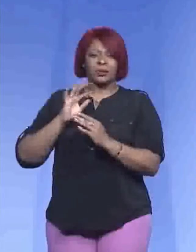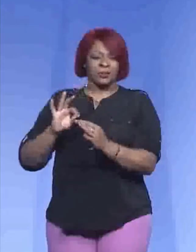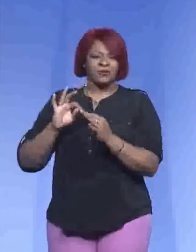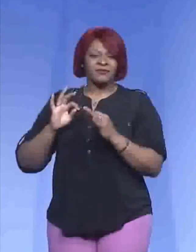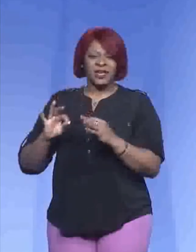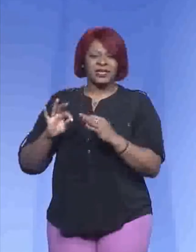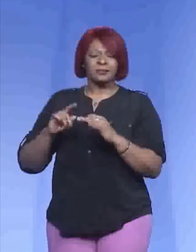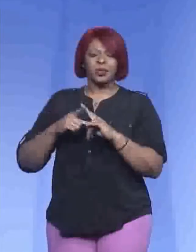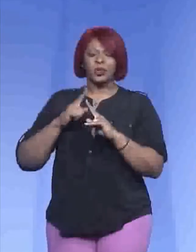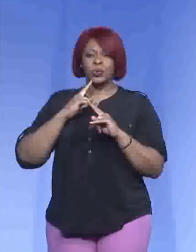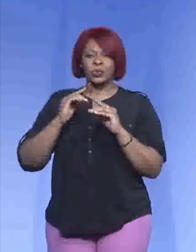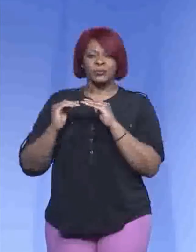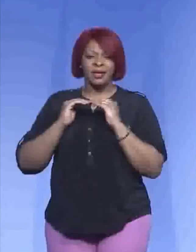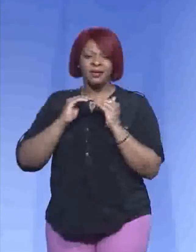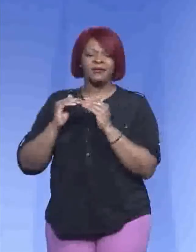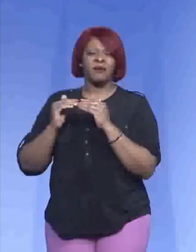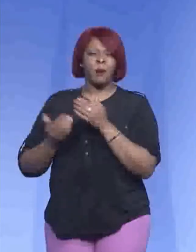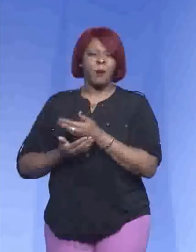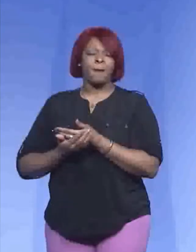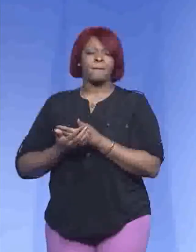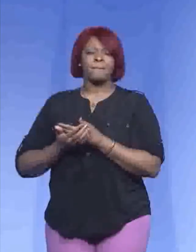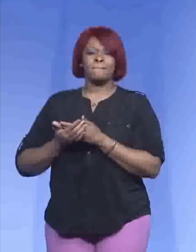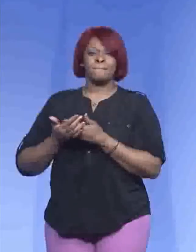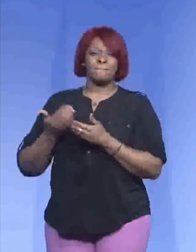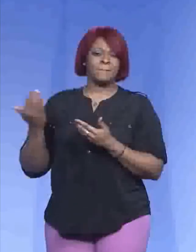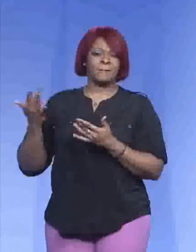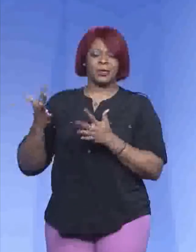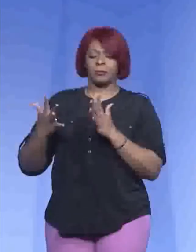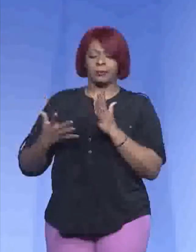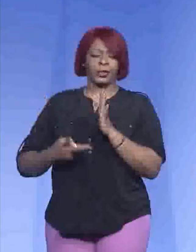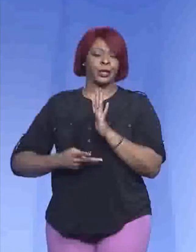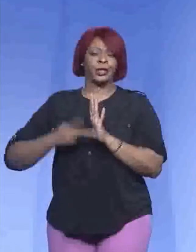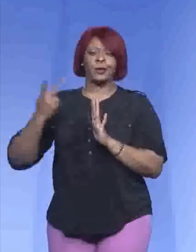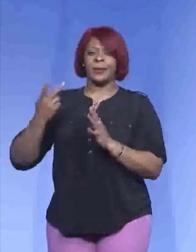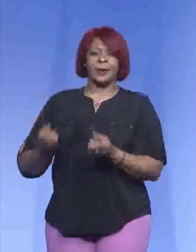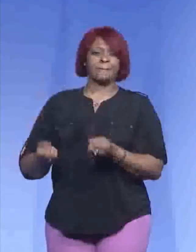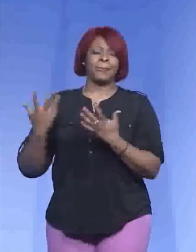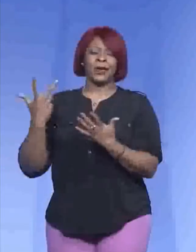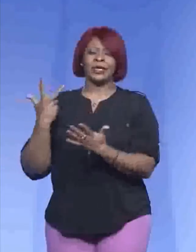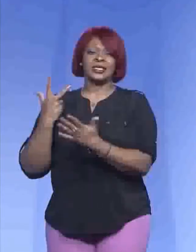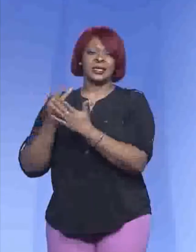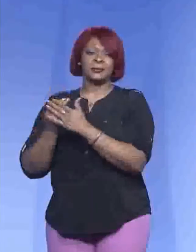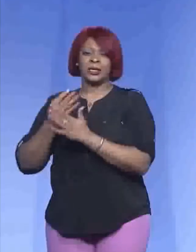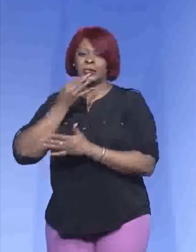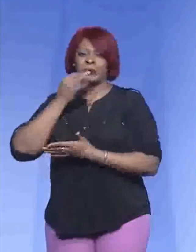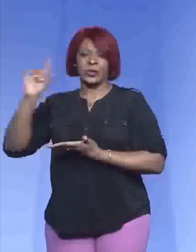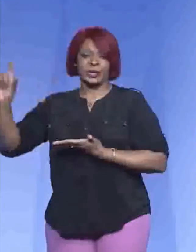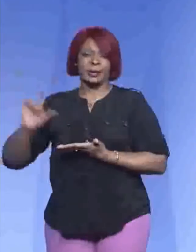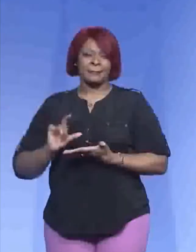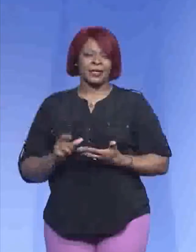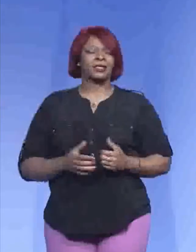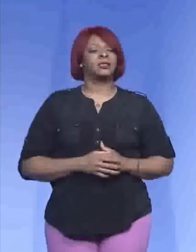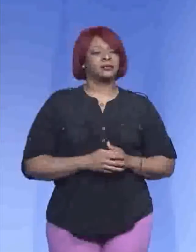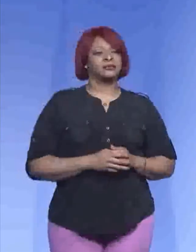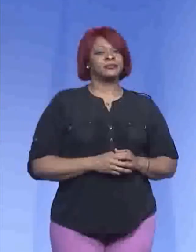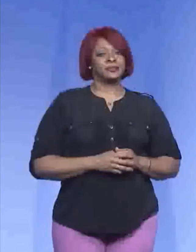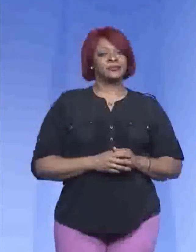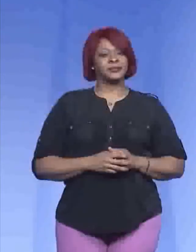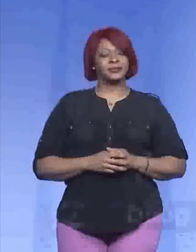with, almost eventually, double the amount of doses at least coming in? Sure. So I